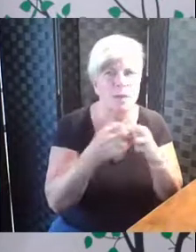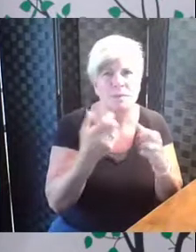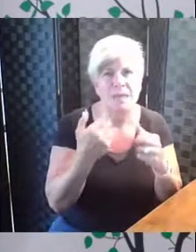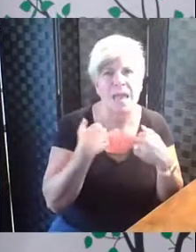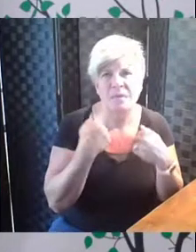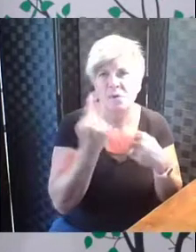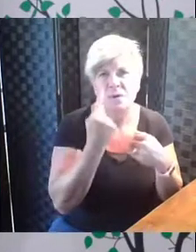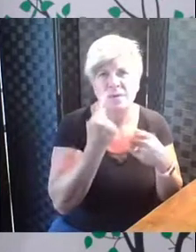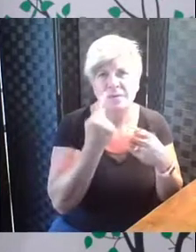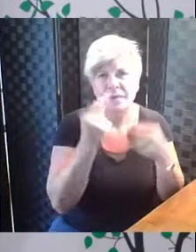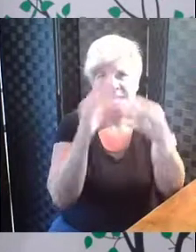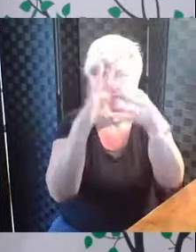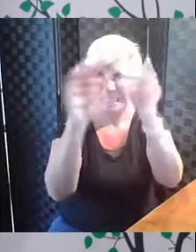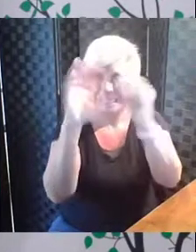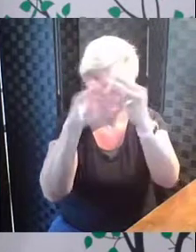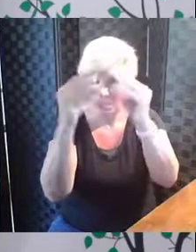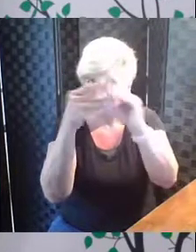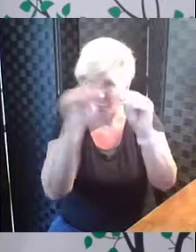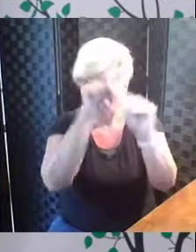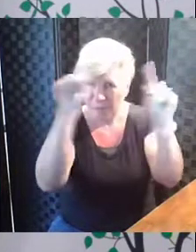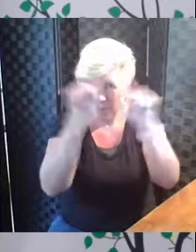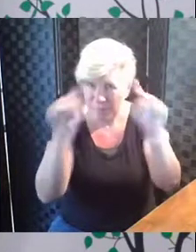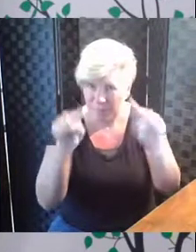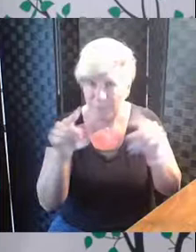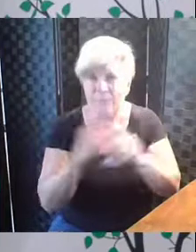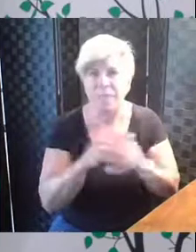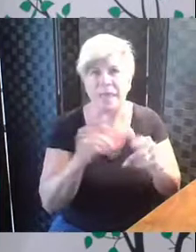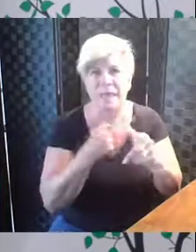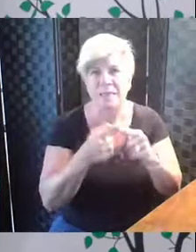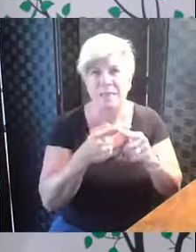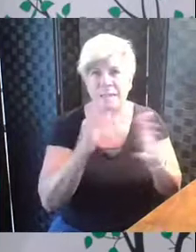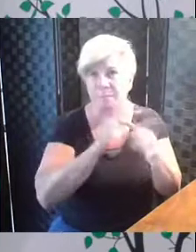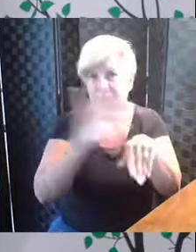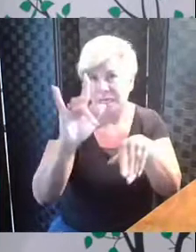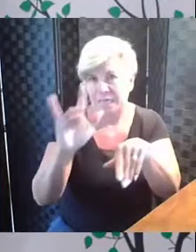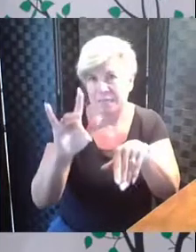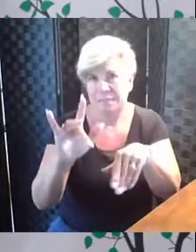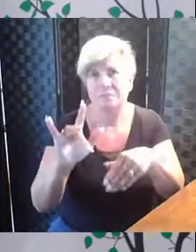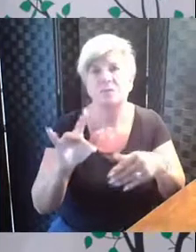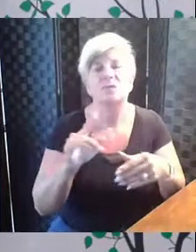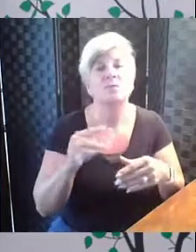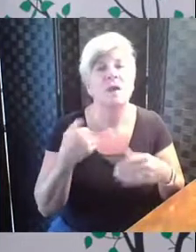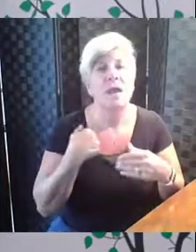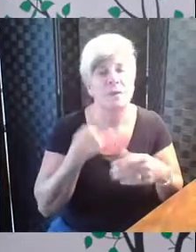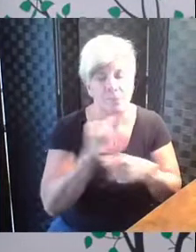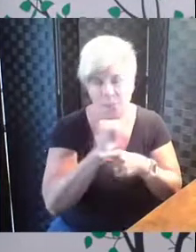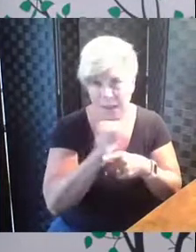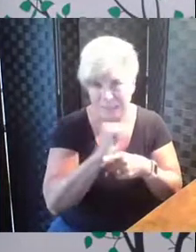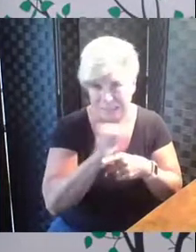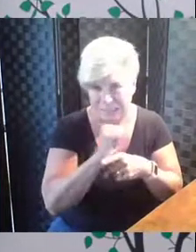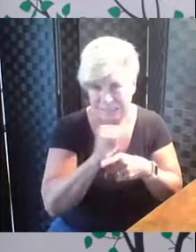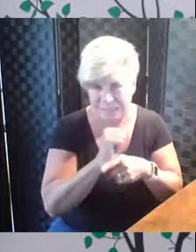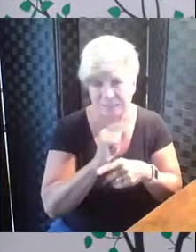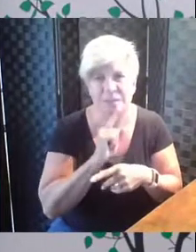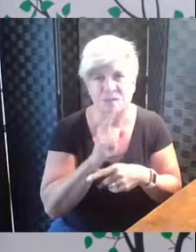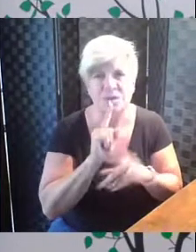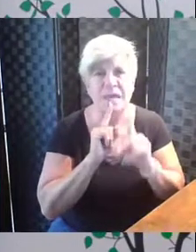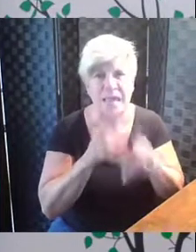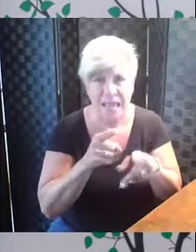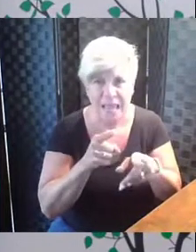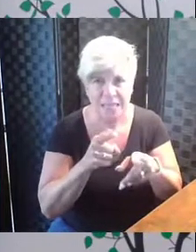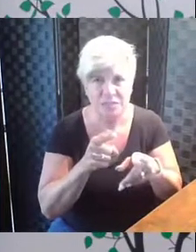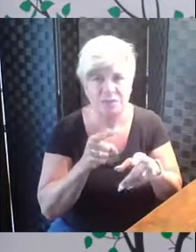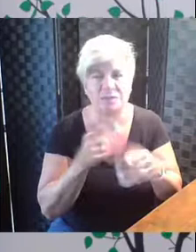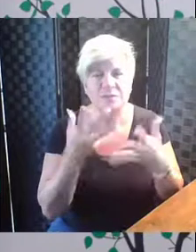has the story in it, and then it's just a blank. Well, we're going to practice making sure that our answer